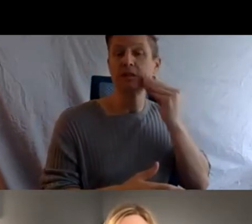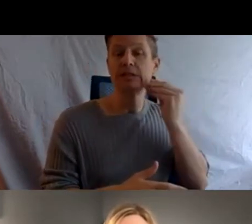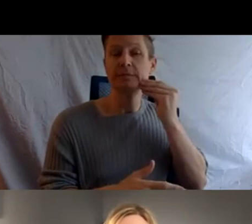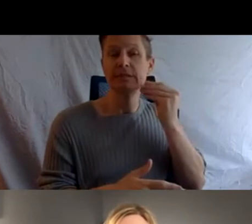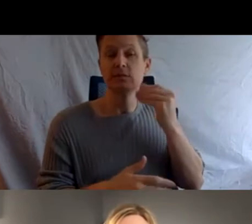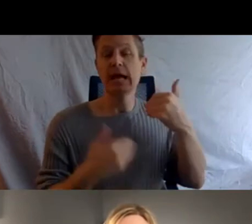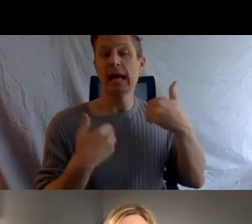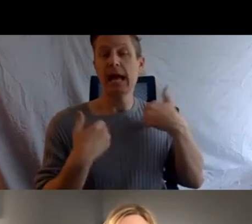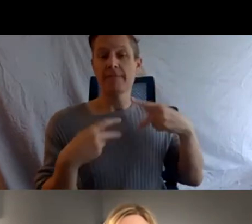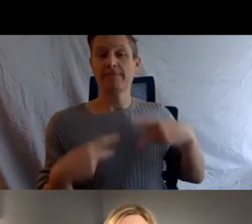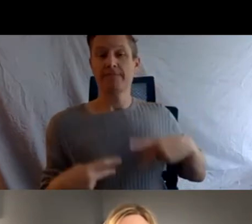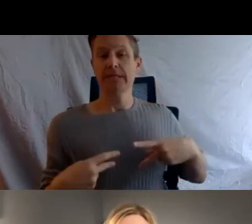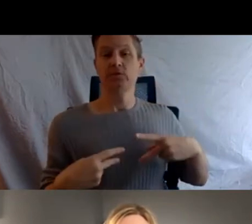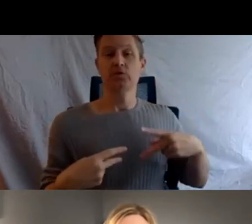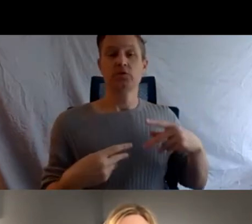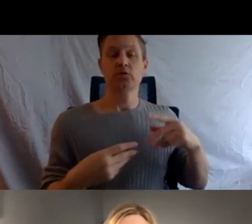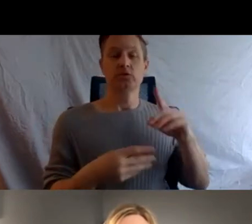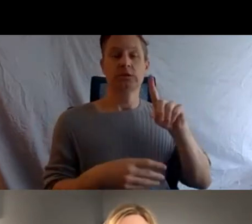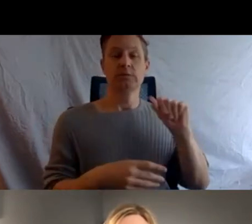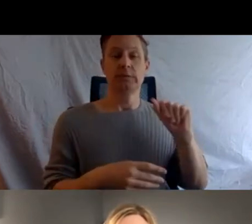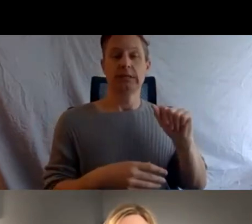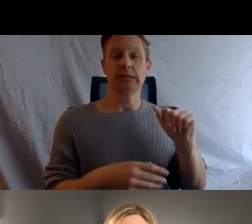having a physical disability?